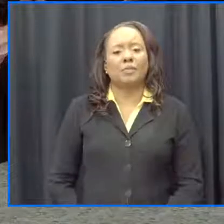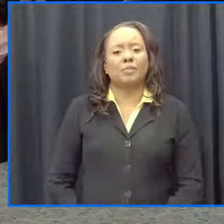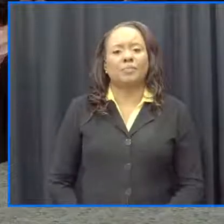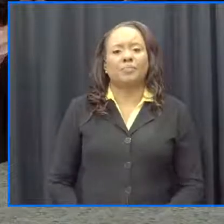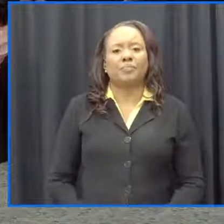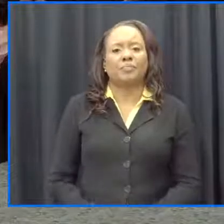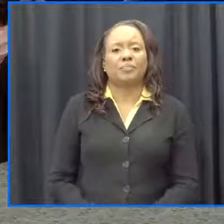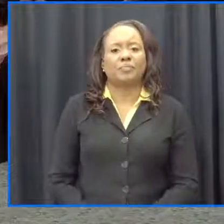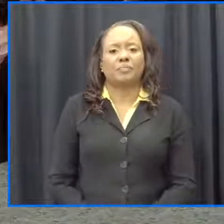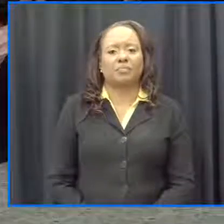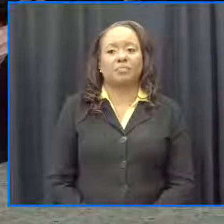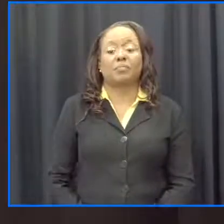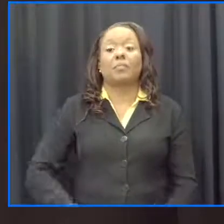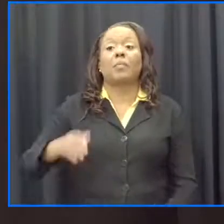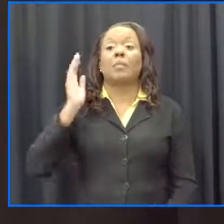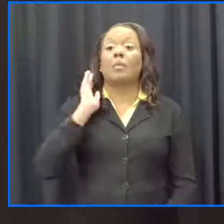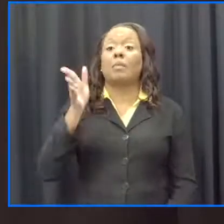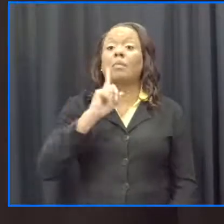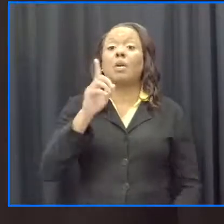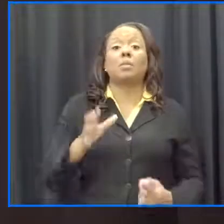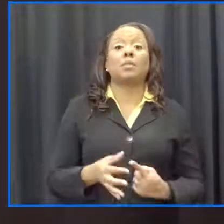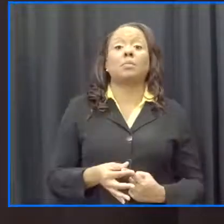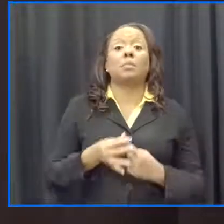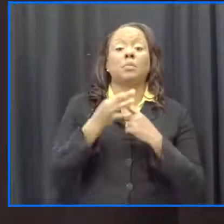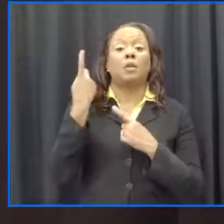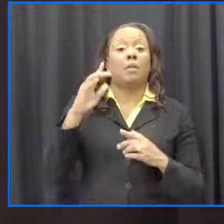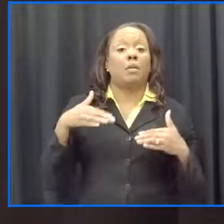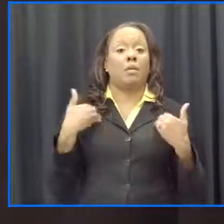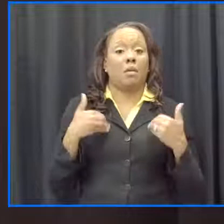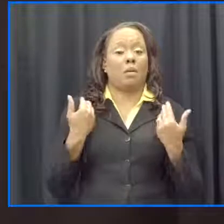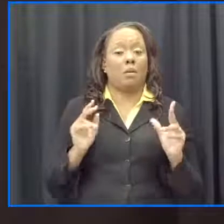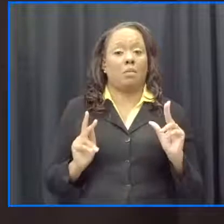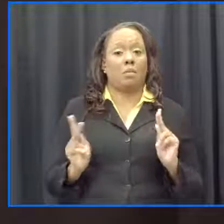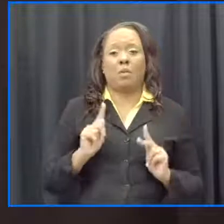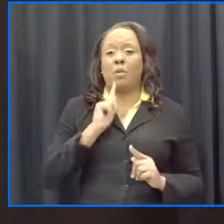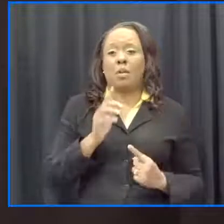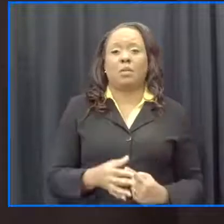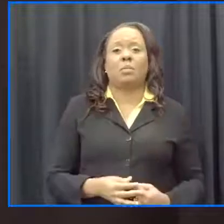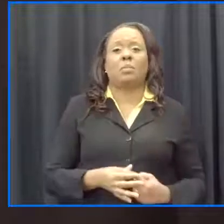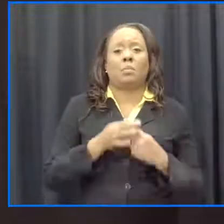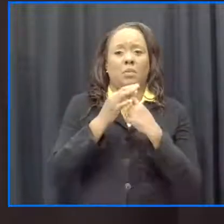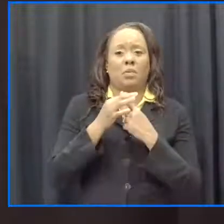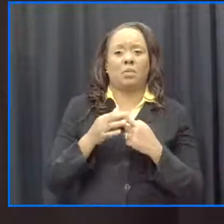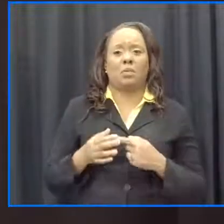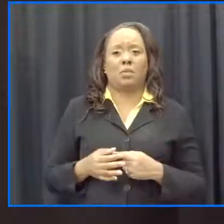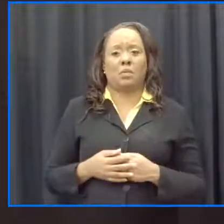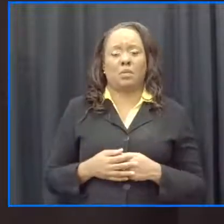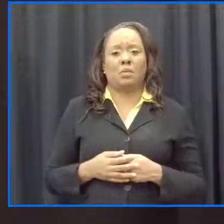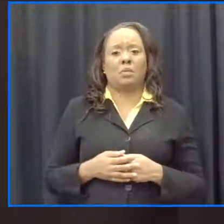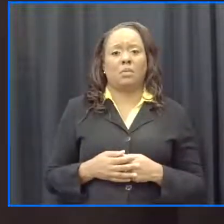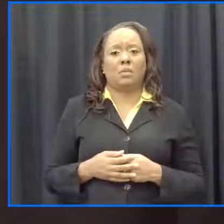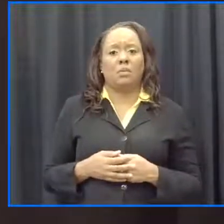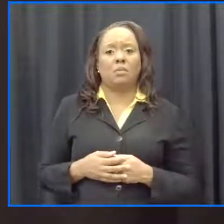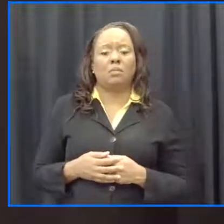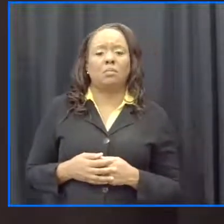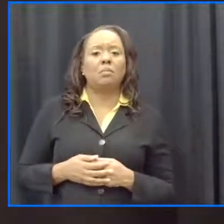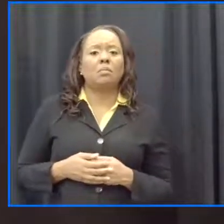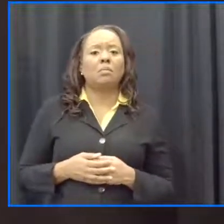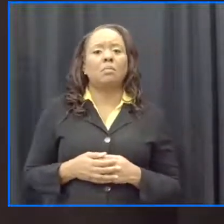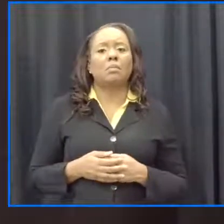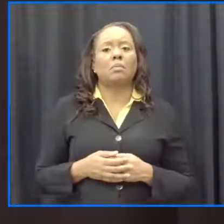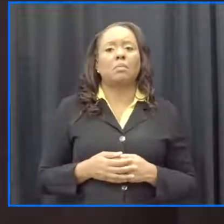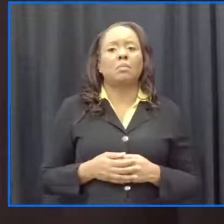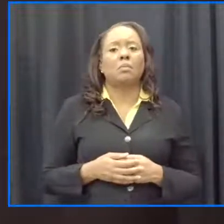Commission's consideration will take on a special significance for the younger Bajan. Rights that are beginning to coalesce around